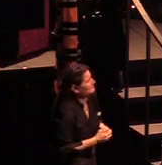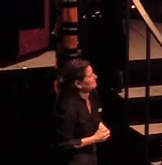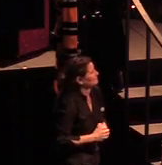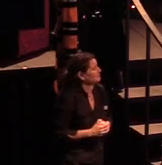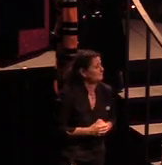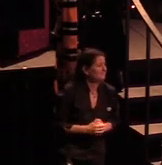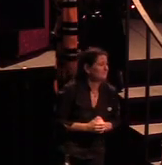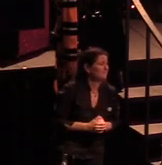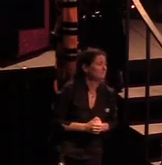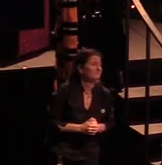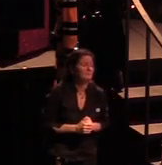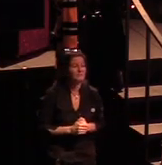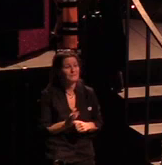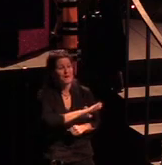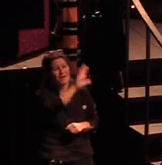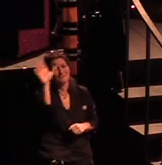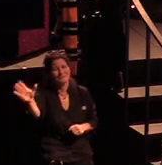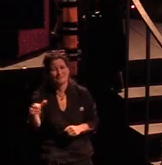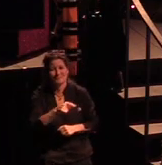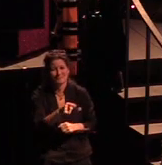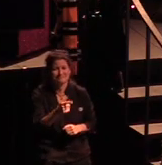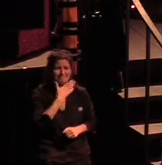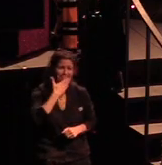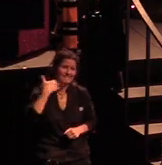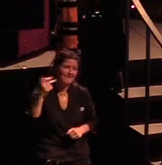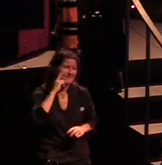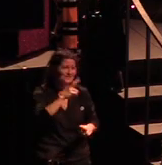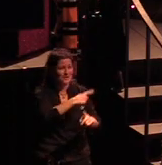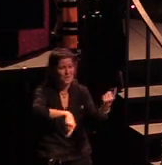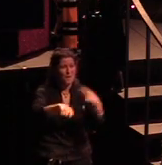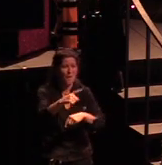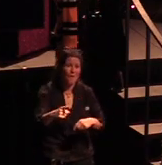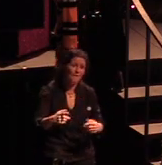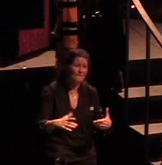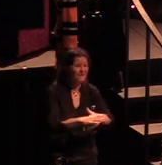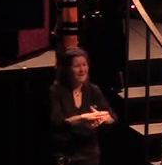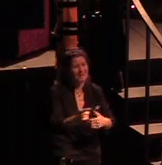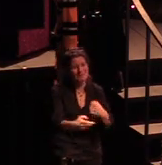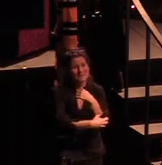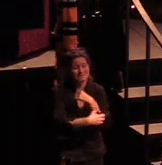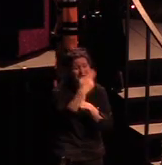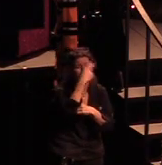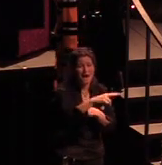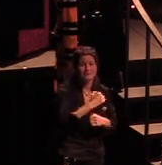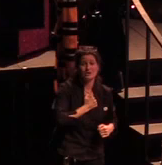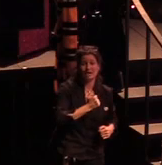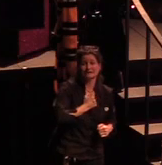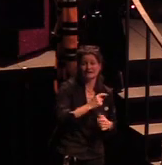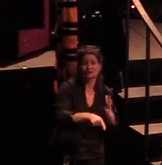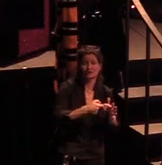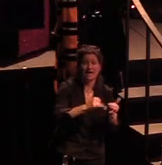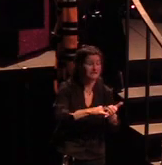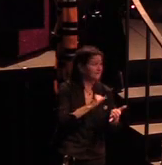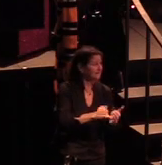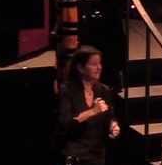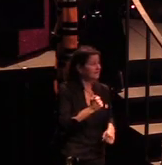biscuit and hello it's so lovely to see you all biscuit my name is Jess this gear and my sign name